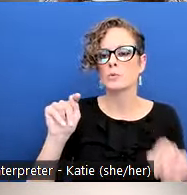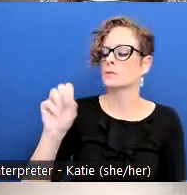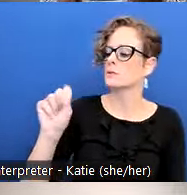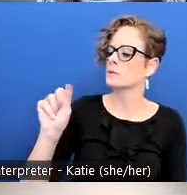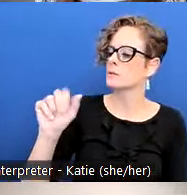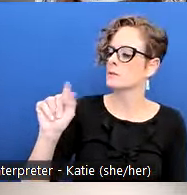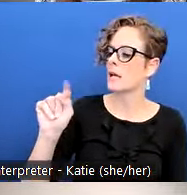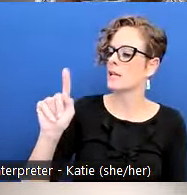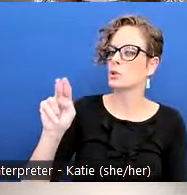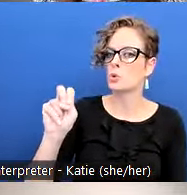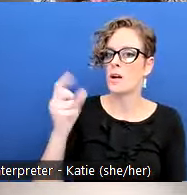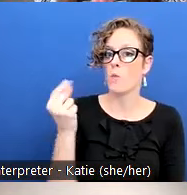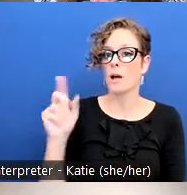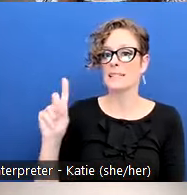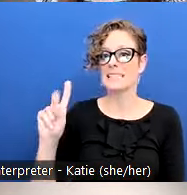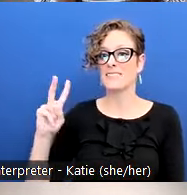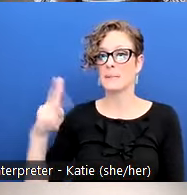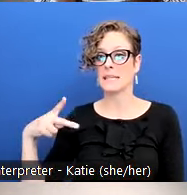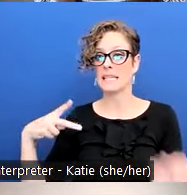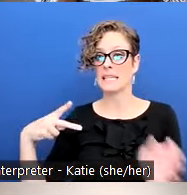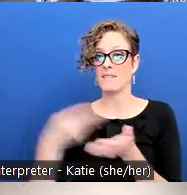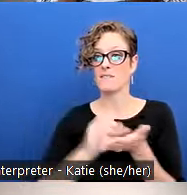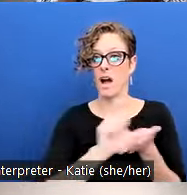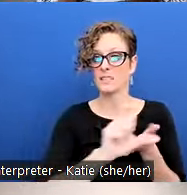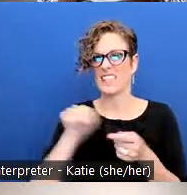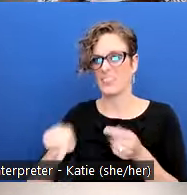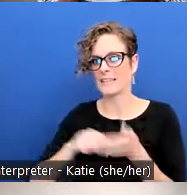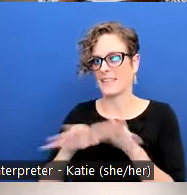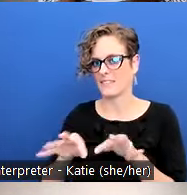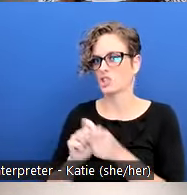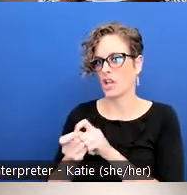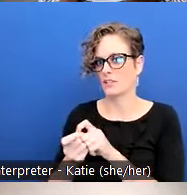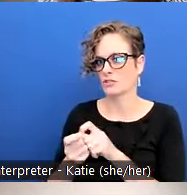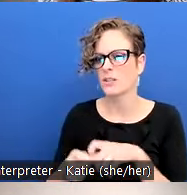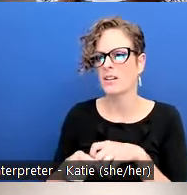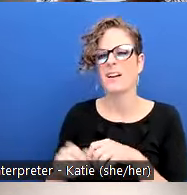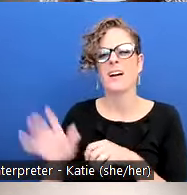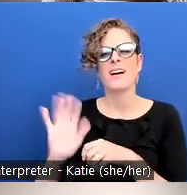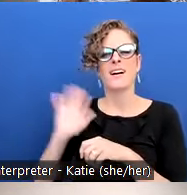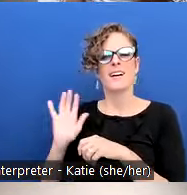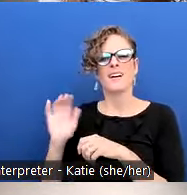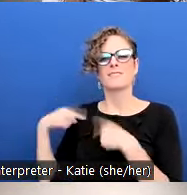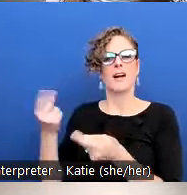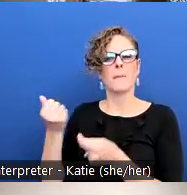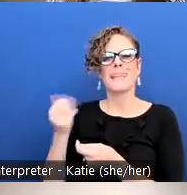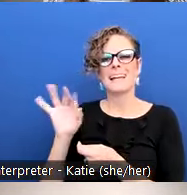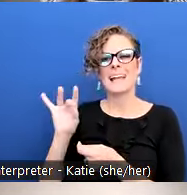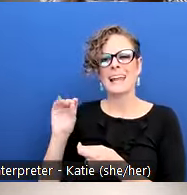funds. The old definition in there was, I think, from the 80s, and it was focused